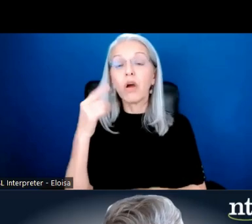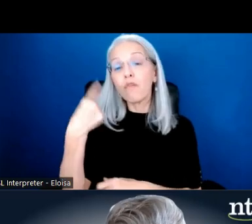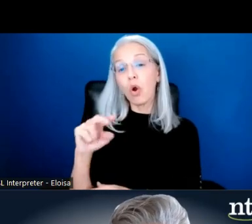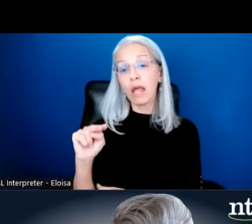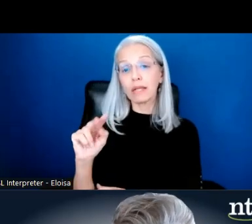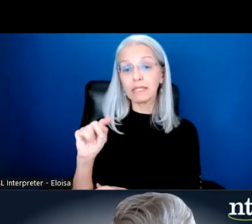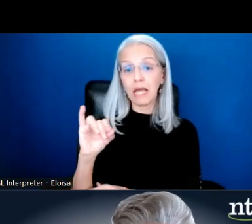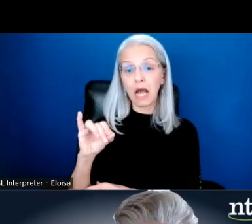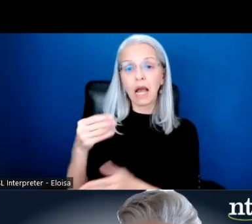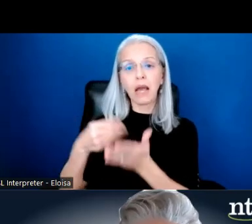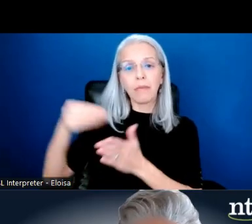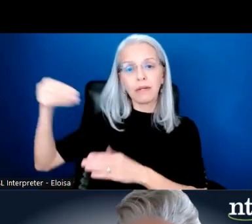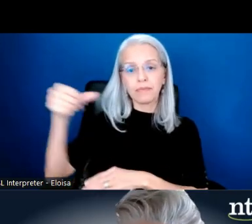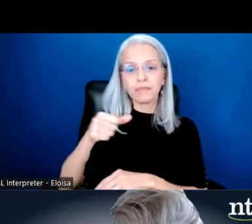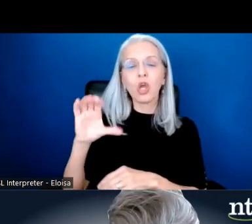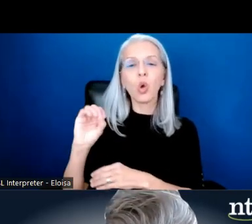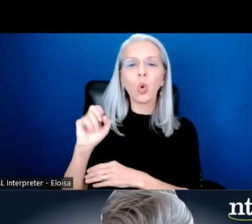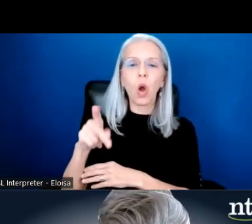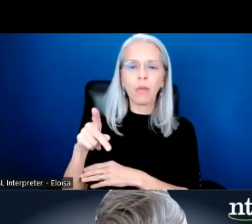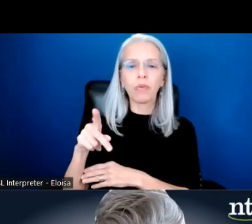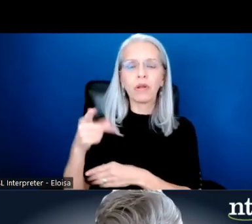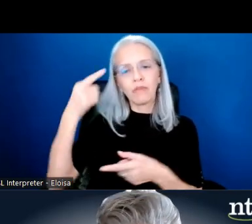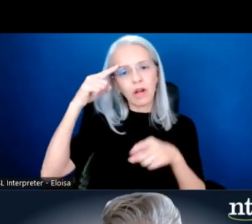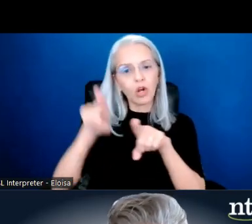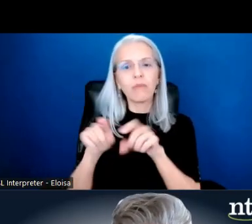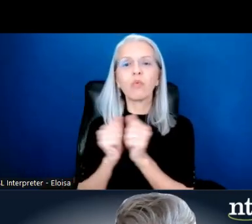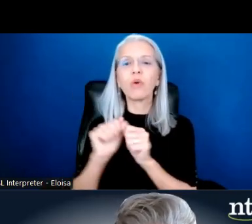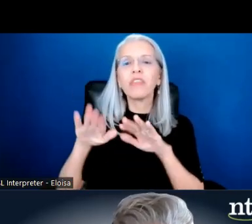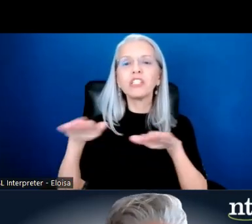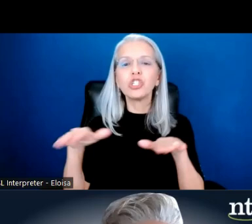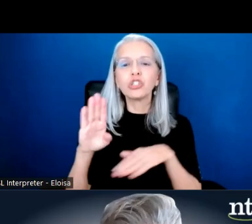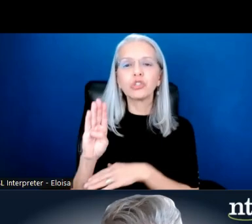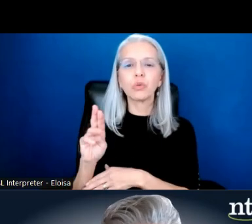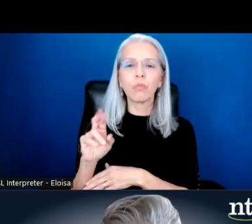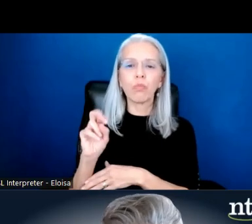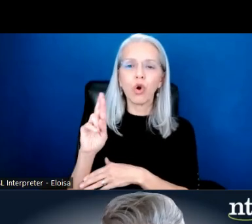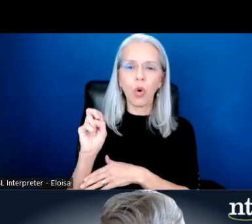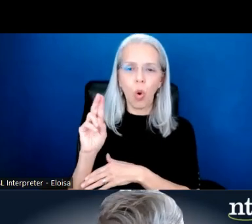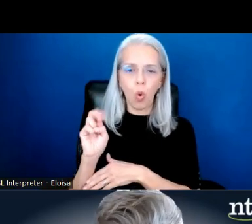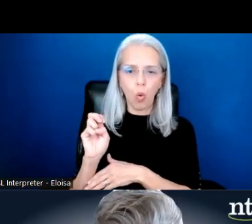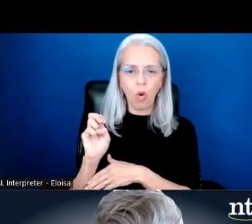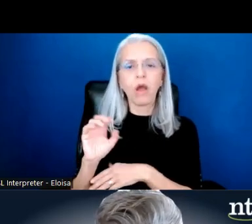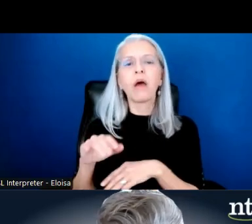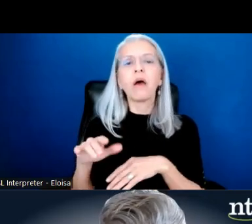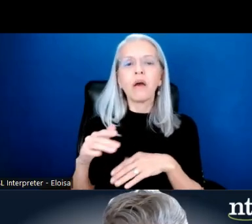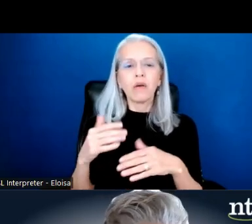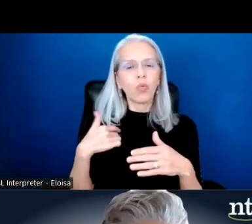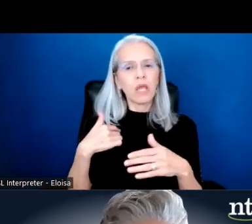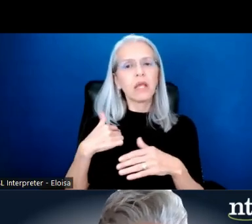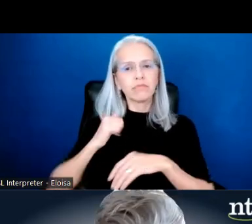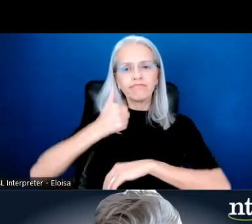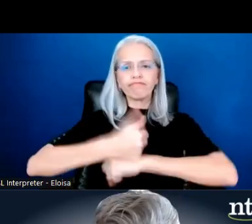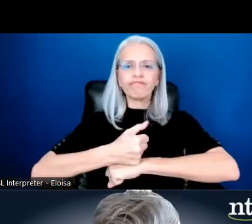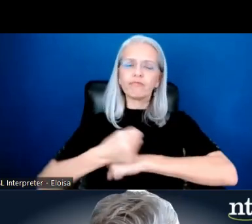funded through a cooperative agreement with the Children's Bureau, and we build on the firm foundation and